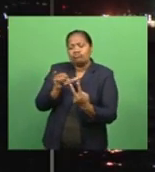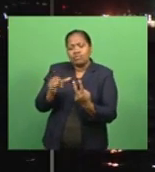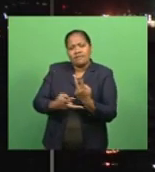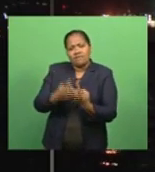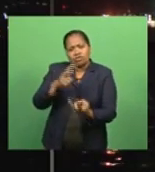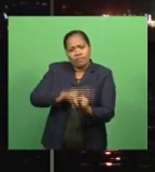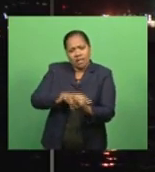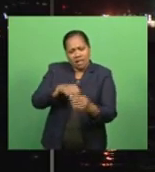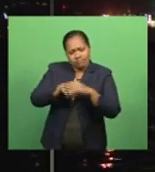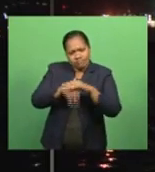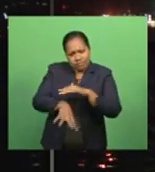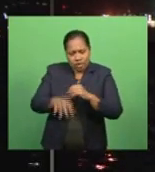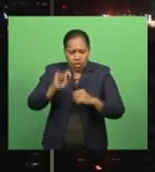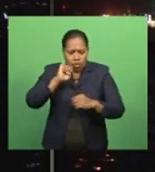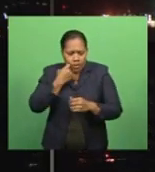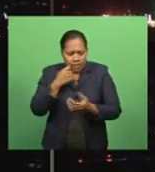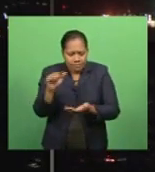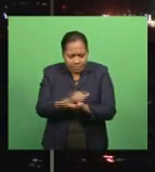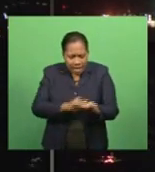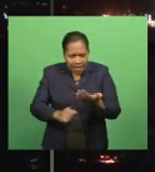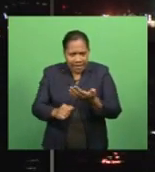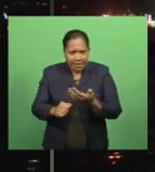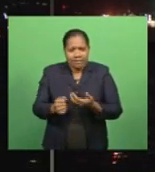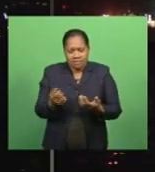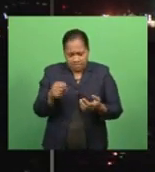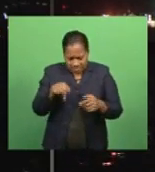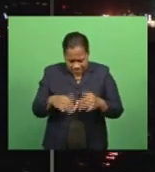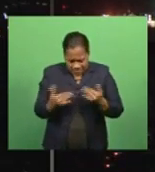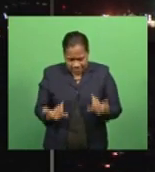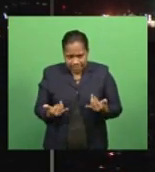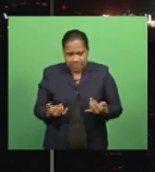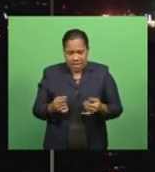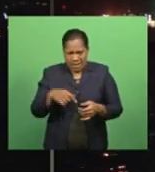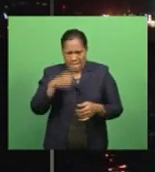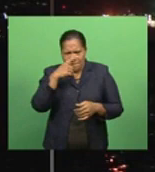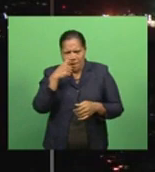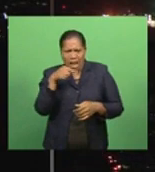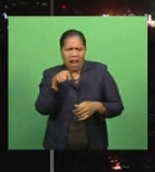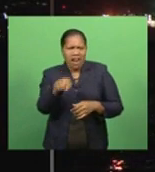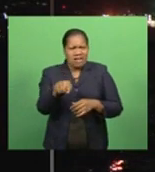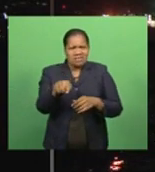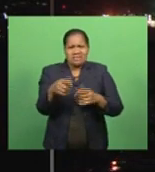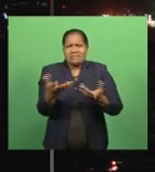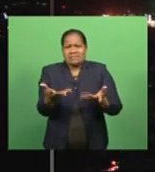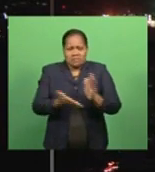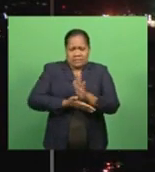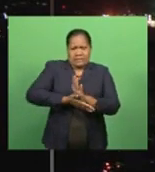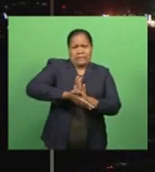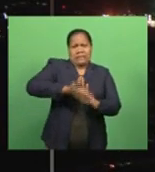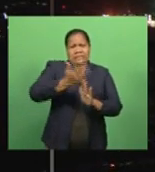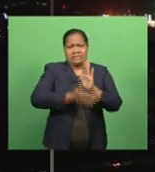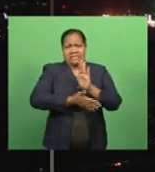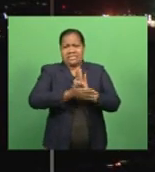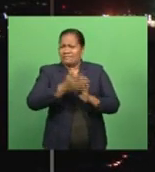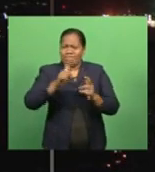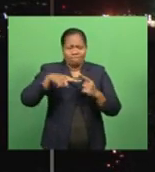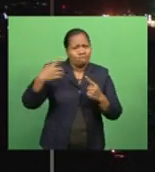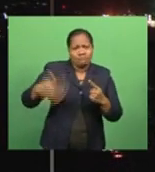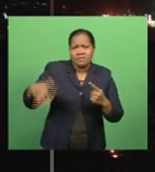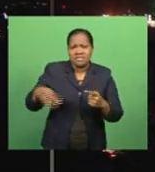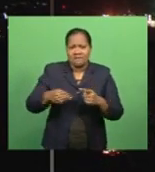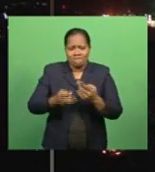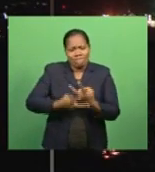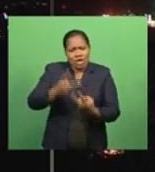current time. This comes as a number of people continue to raise concerns on the high prices of vegetables and root crops after the